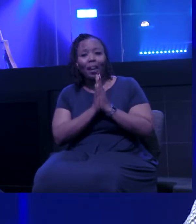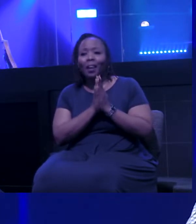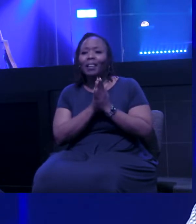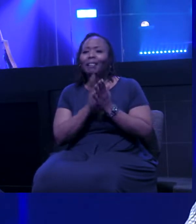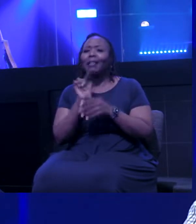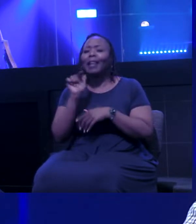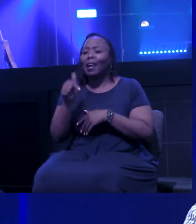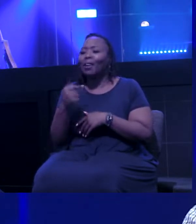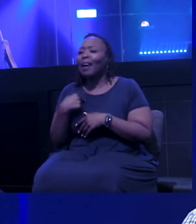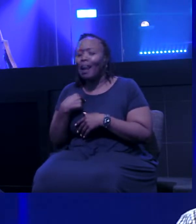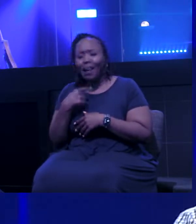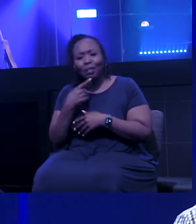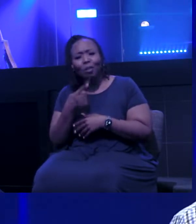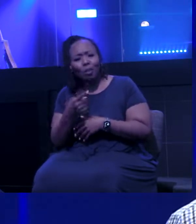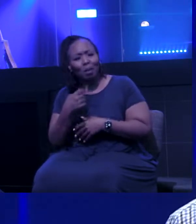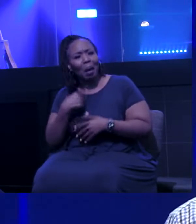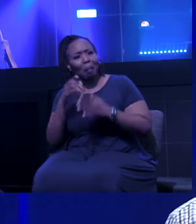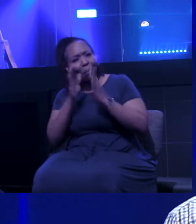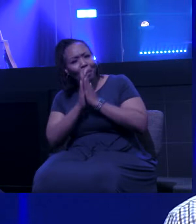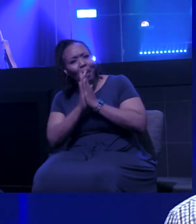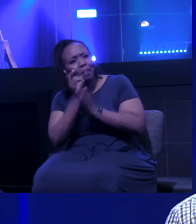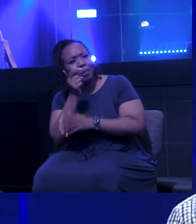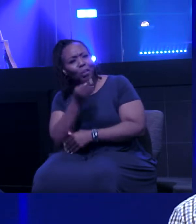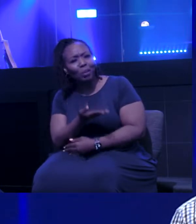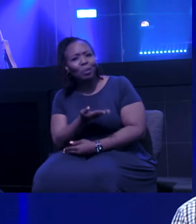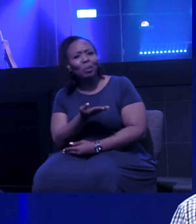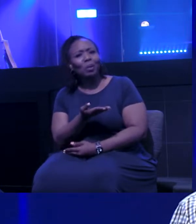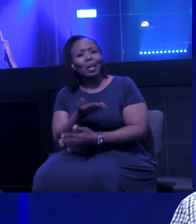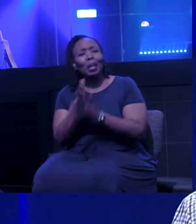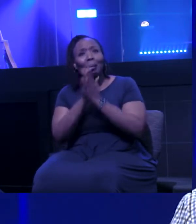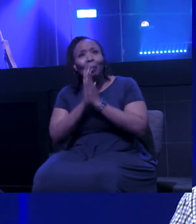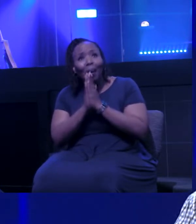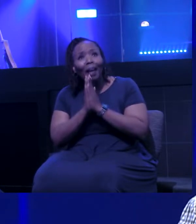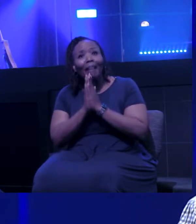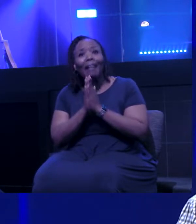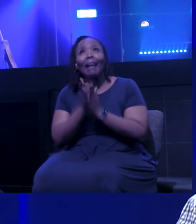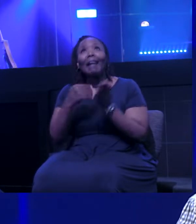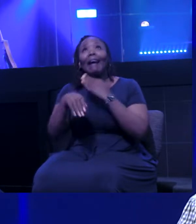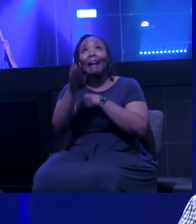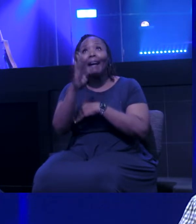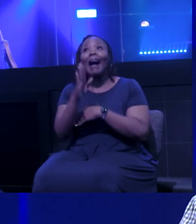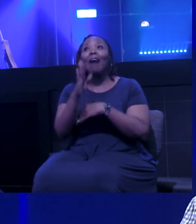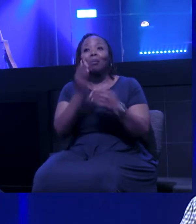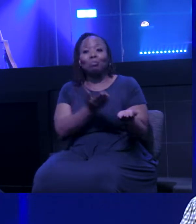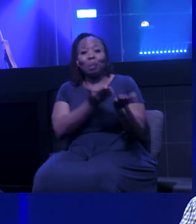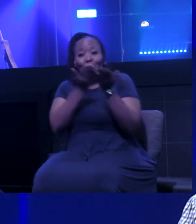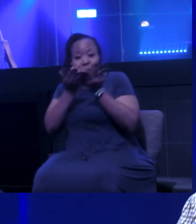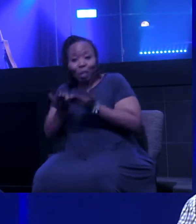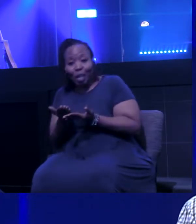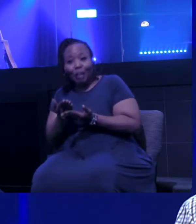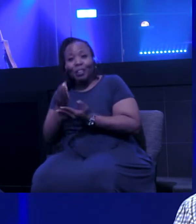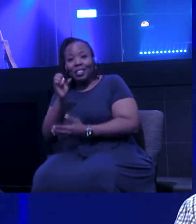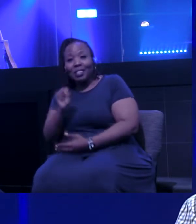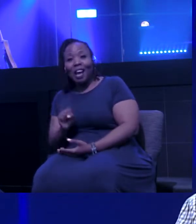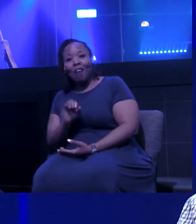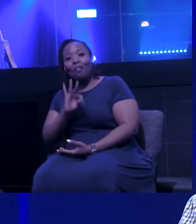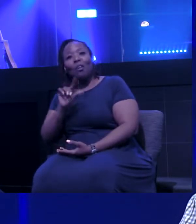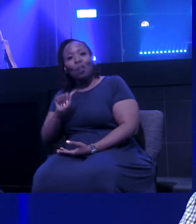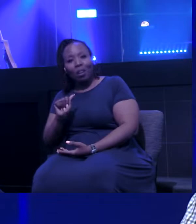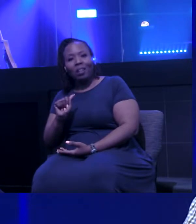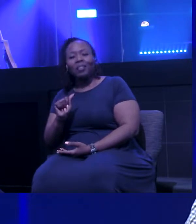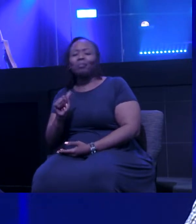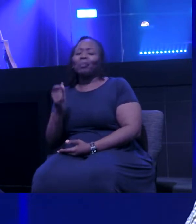And I'm praying that God would bring you to South Florida. And we've had these conversations. We've had interviews